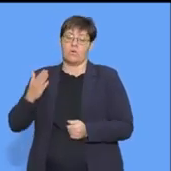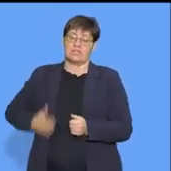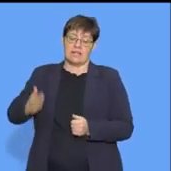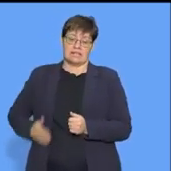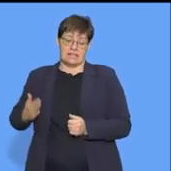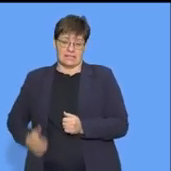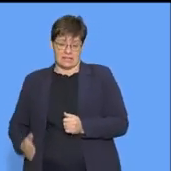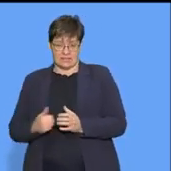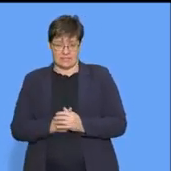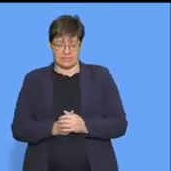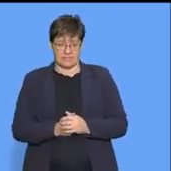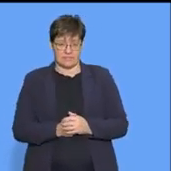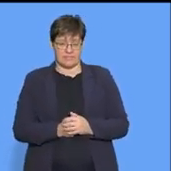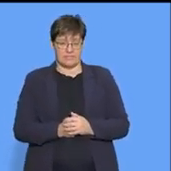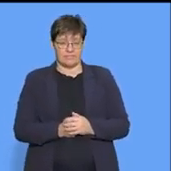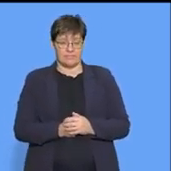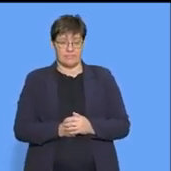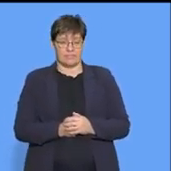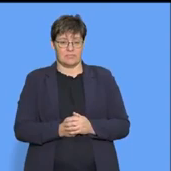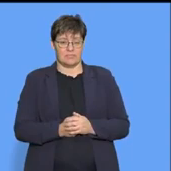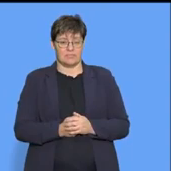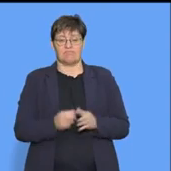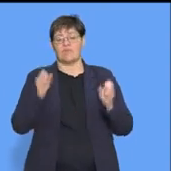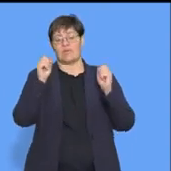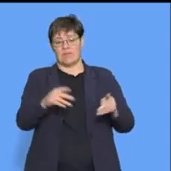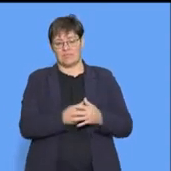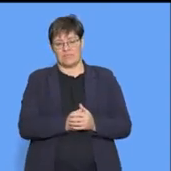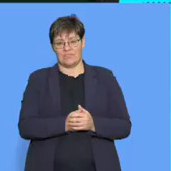have side, side, side.